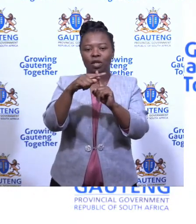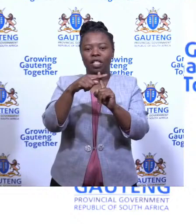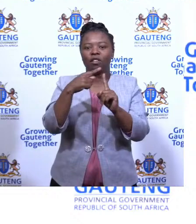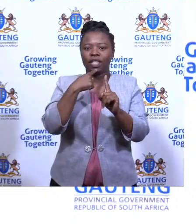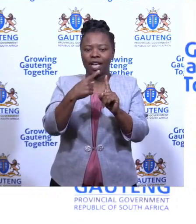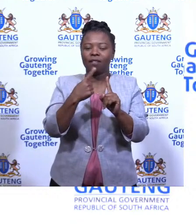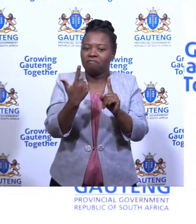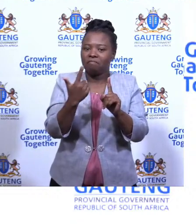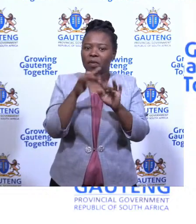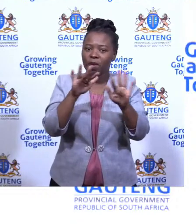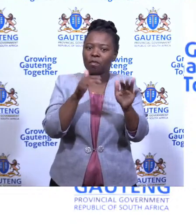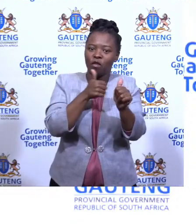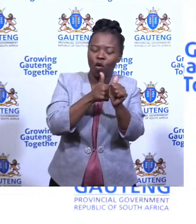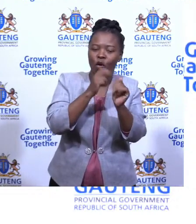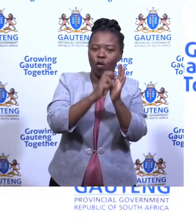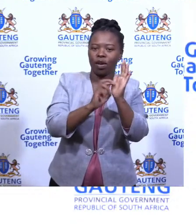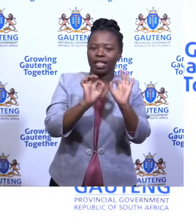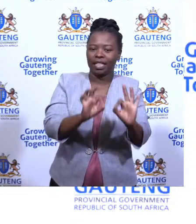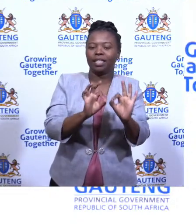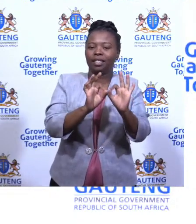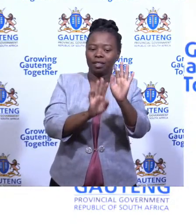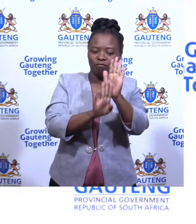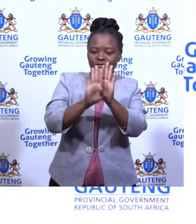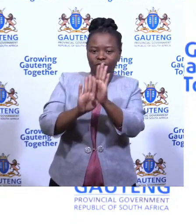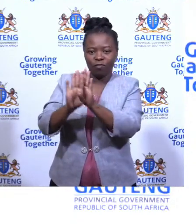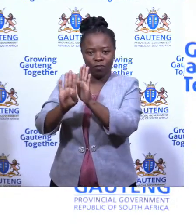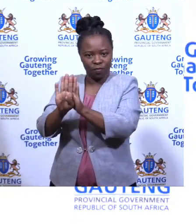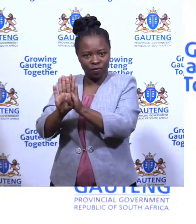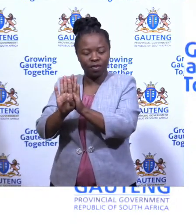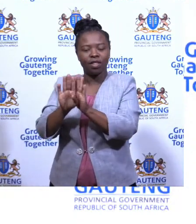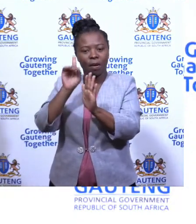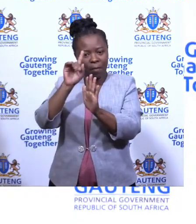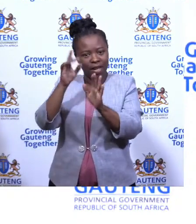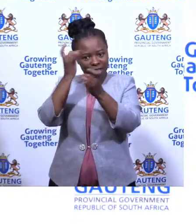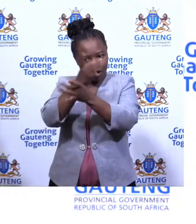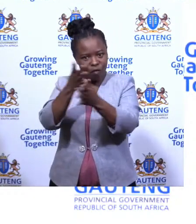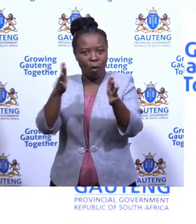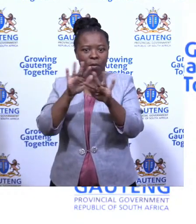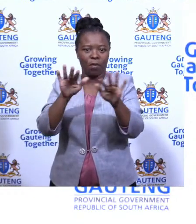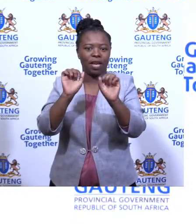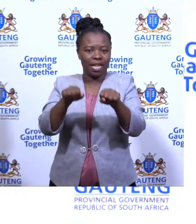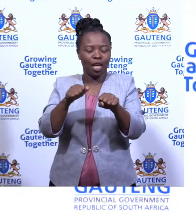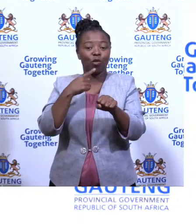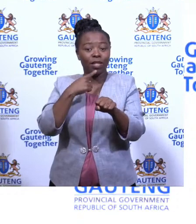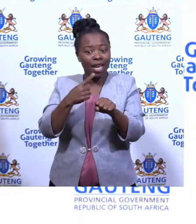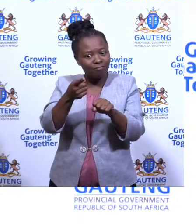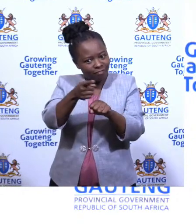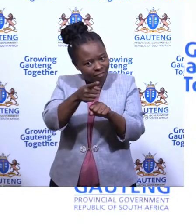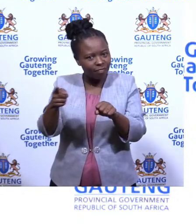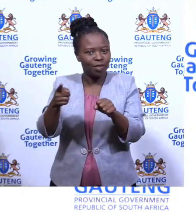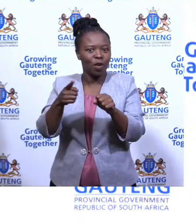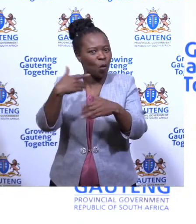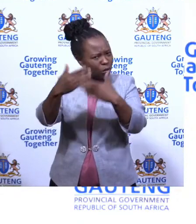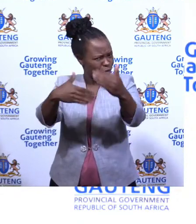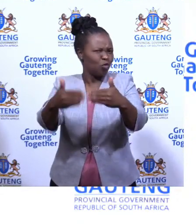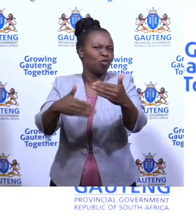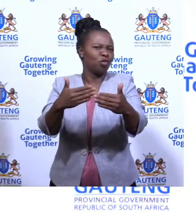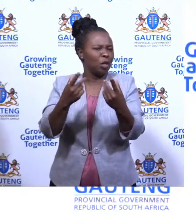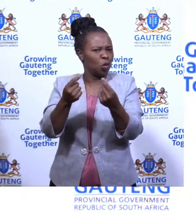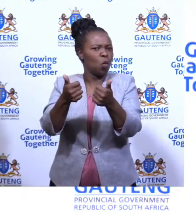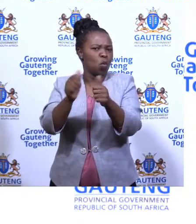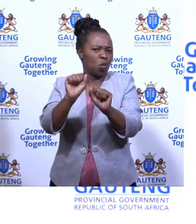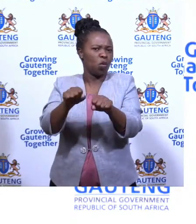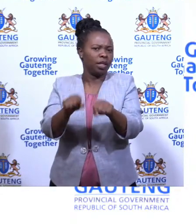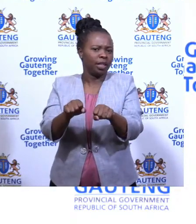there's compliance is improving, we must also give people feedback, only to say to them, continue doing that.